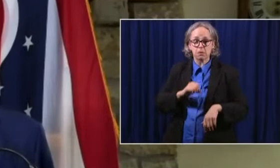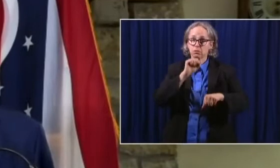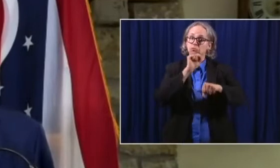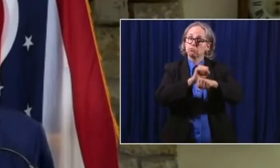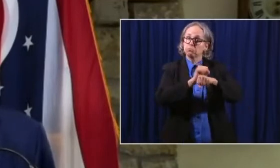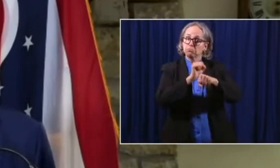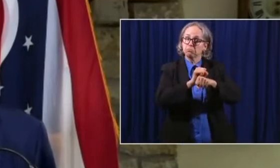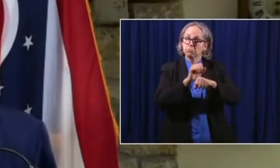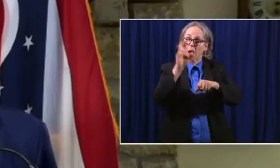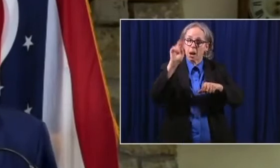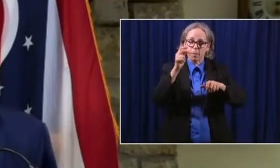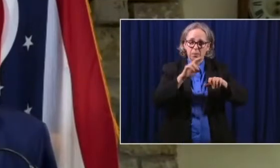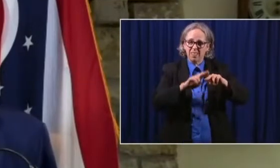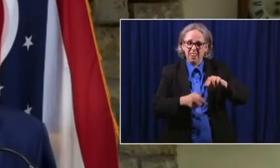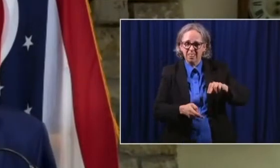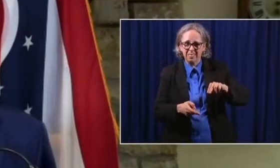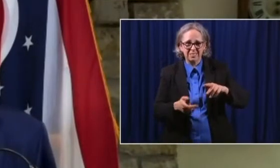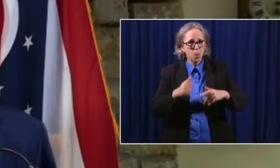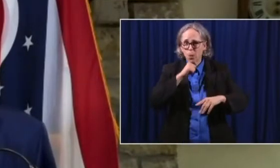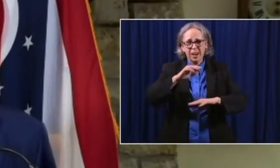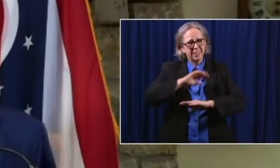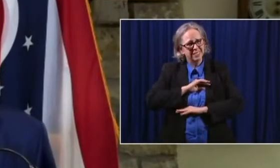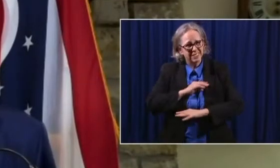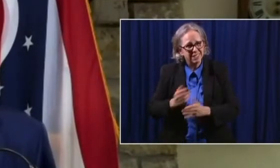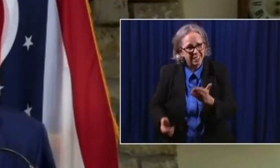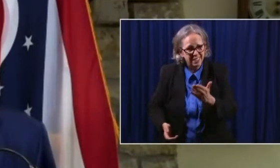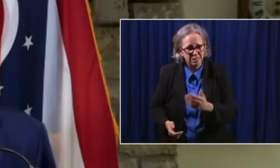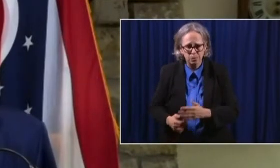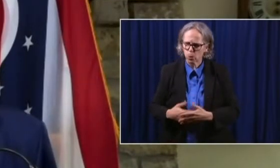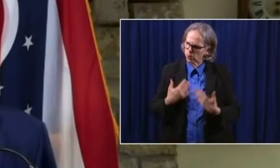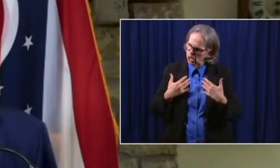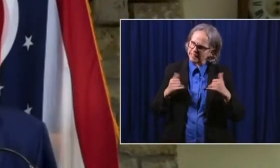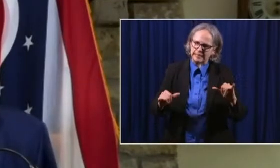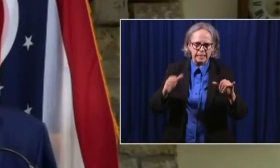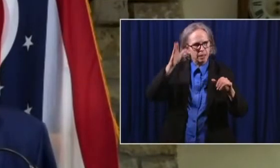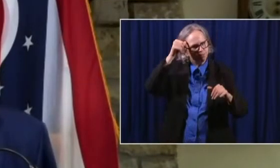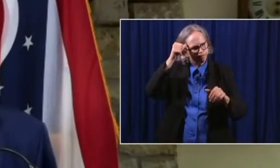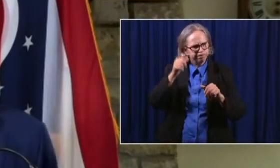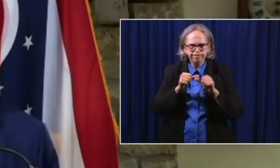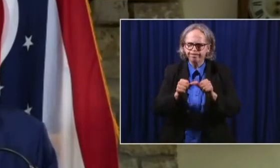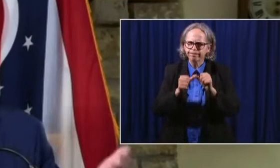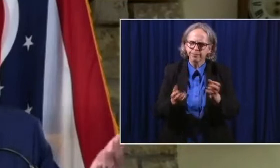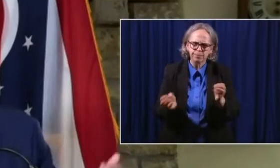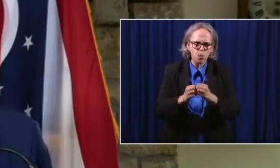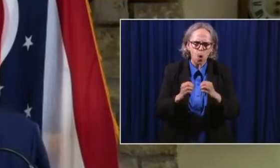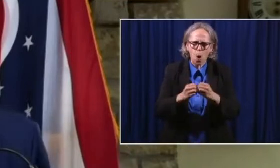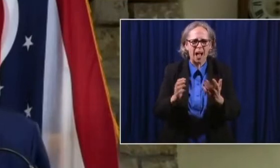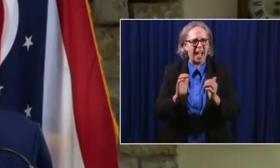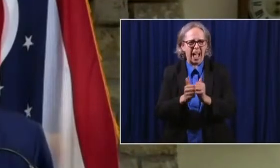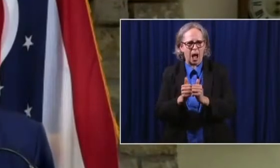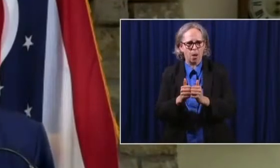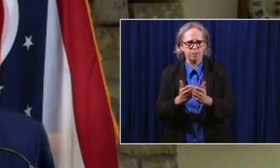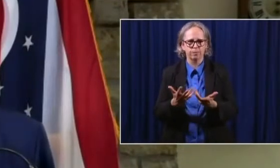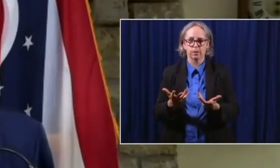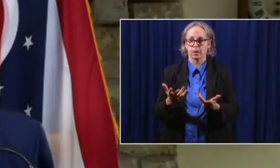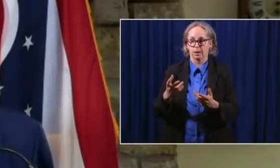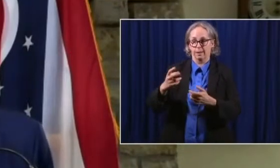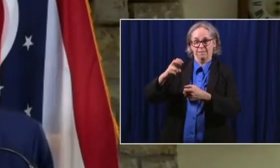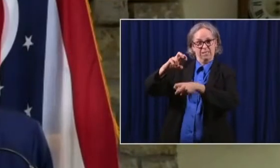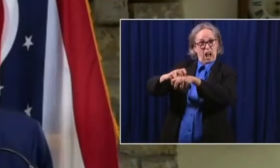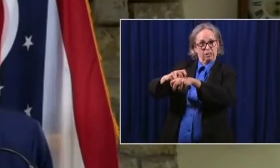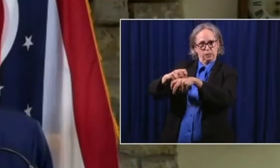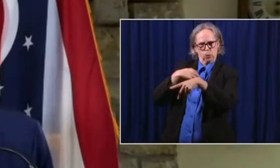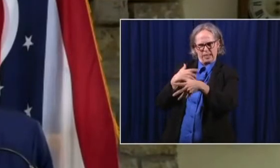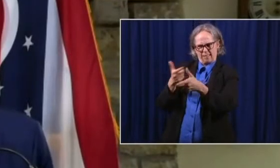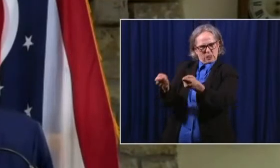where we want to be. And we're going to continue to, keep the virus down and let our businesses continue